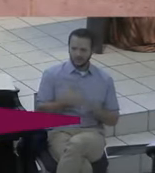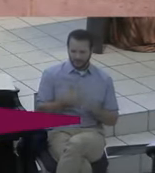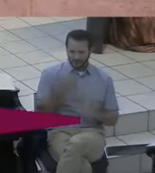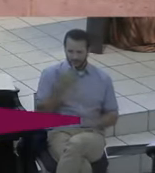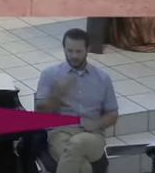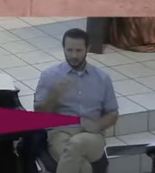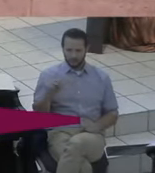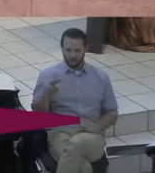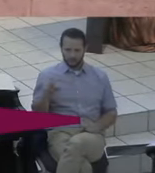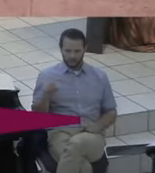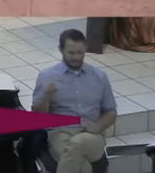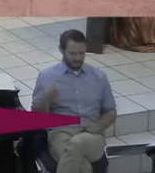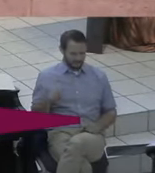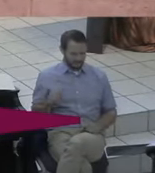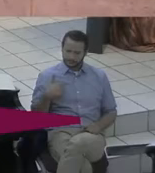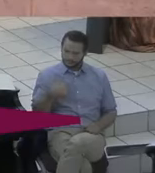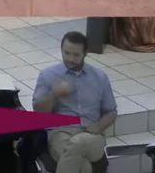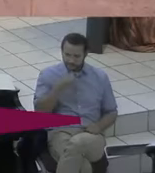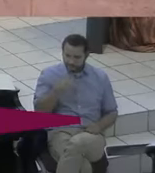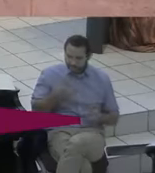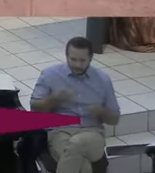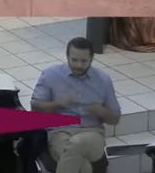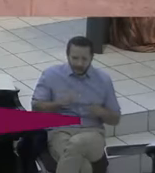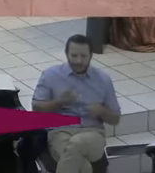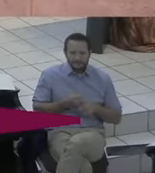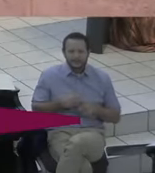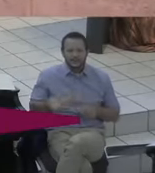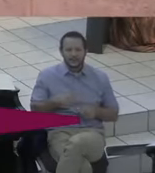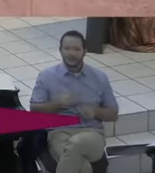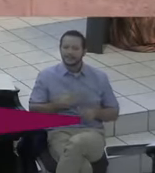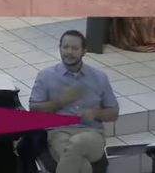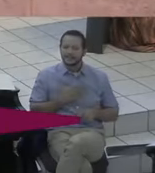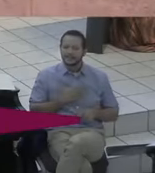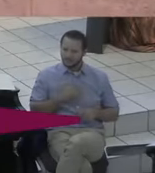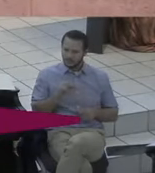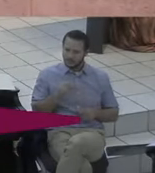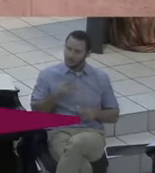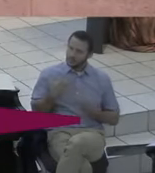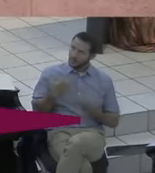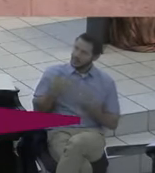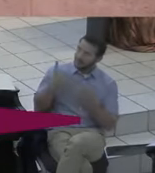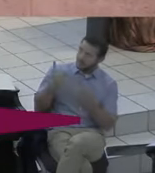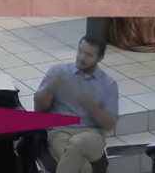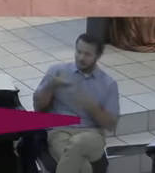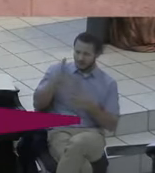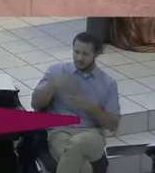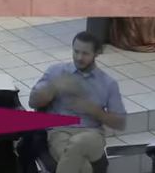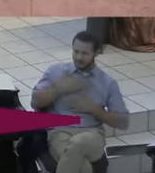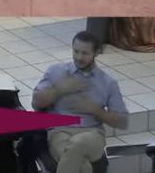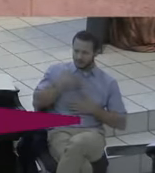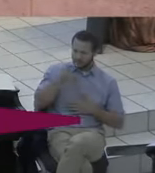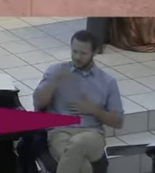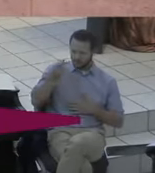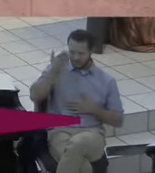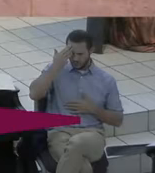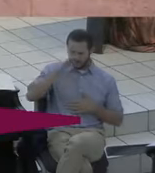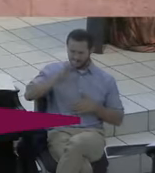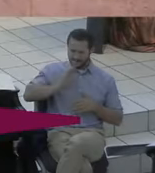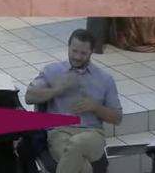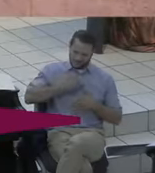news. We are not trying to please people. We want to please God, who reads our inmost